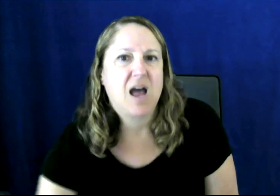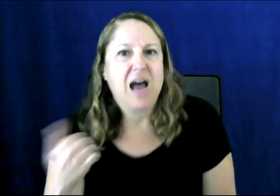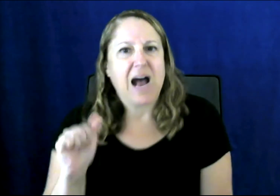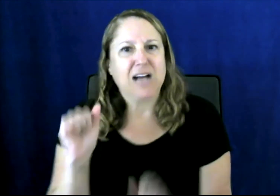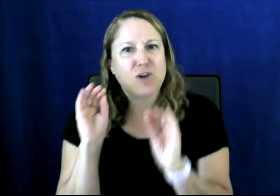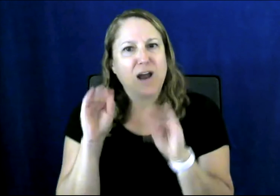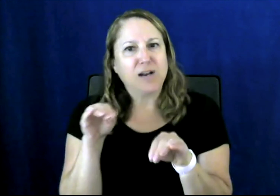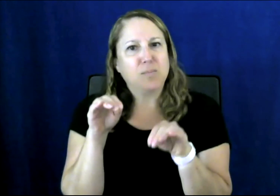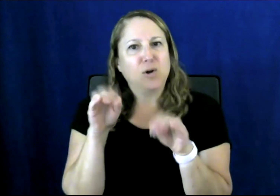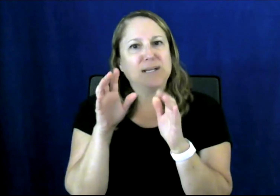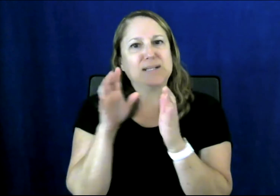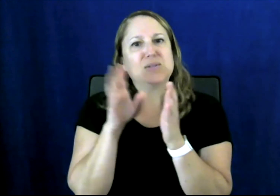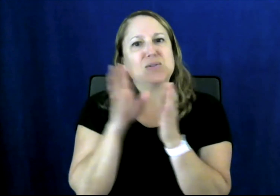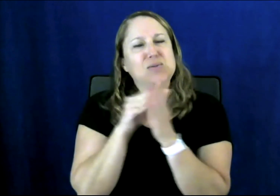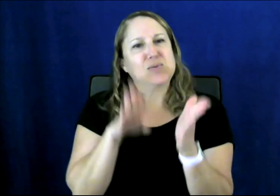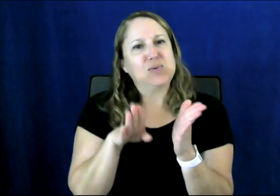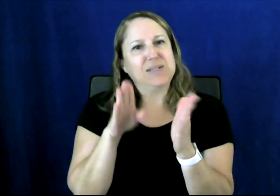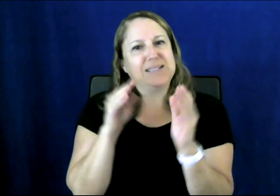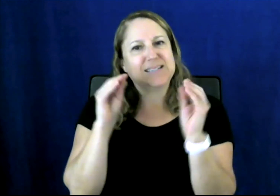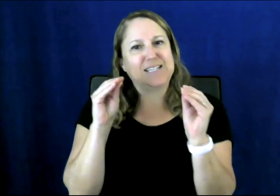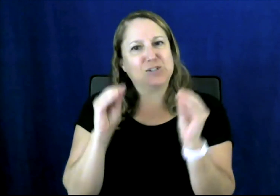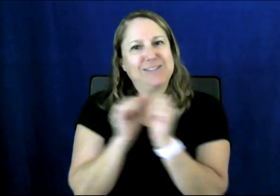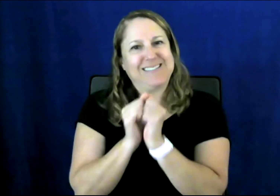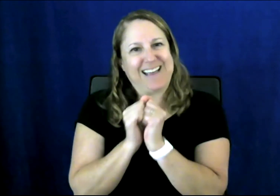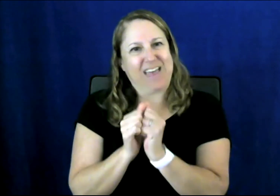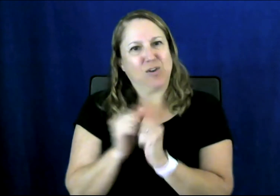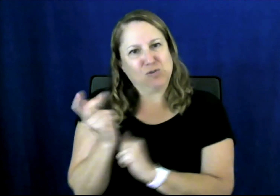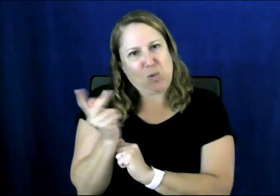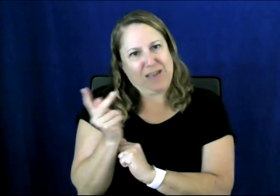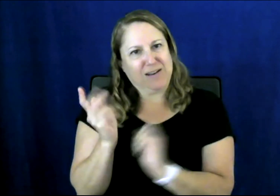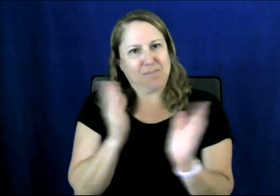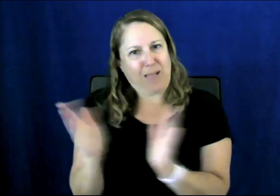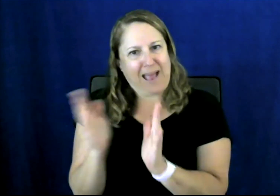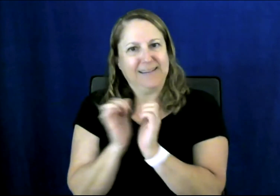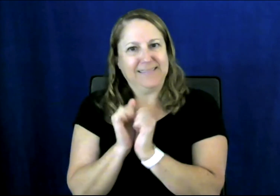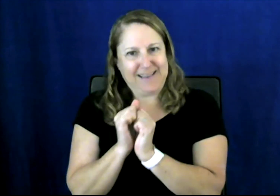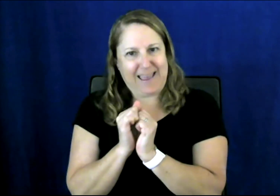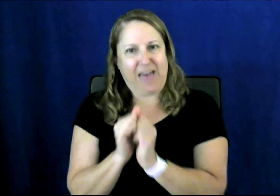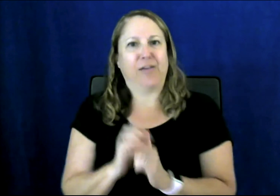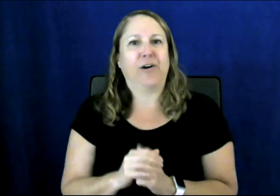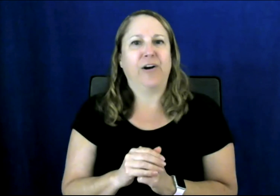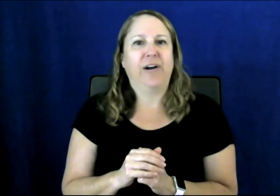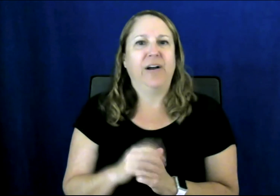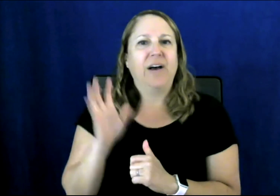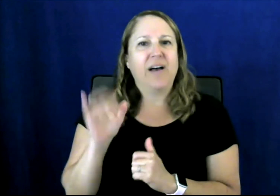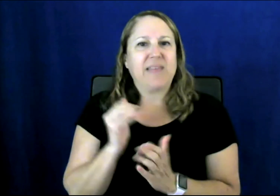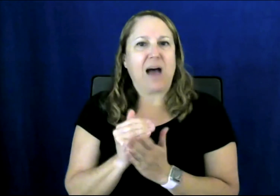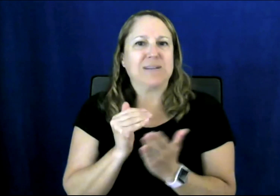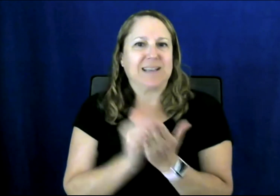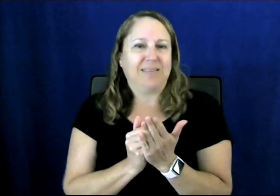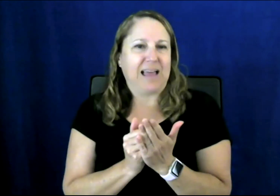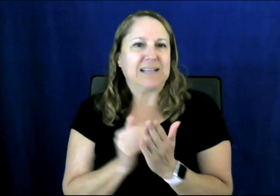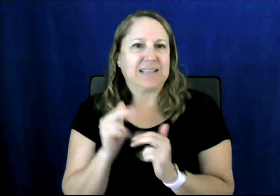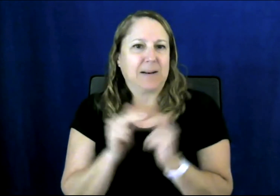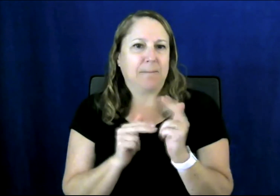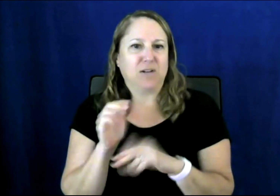schools where they co-plan. And so this was a co-planned lesson that was built on a series of lessons on